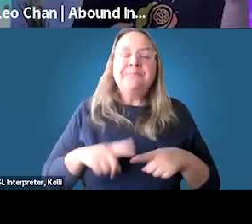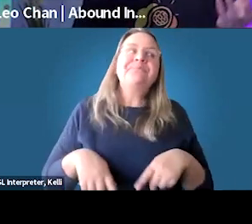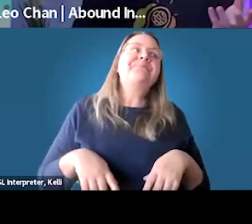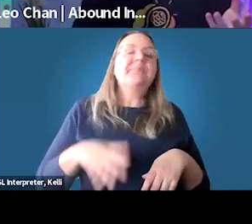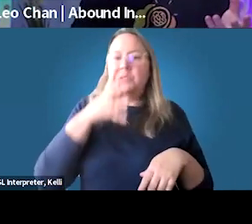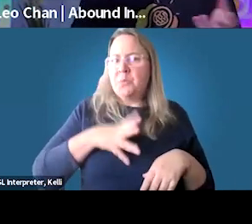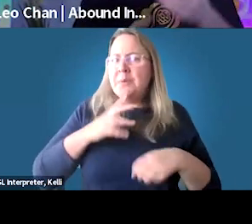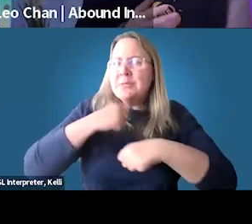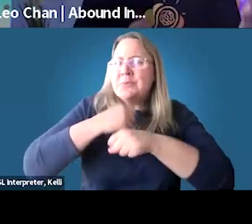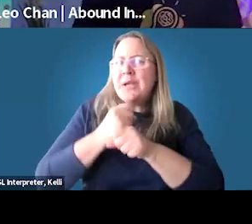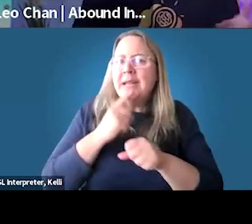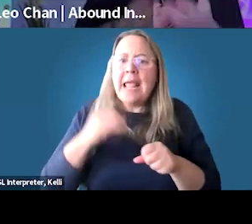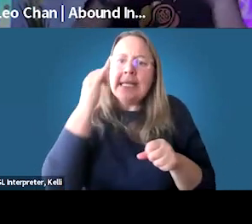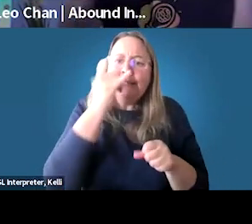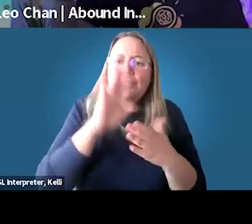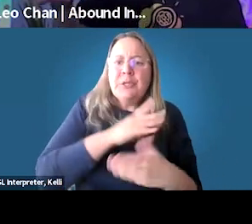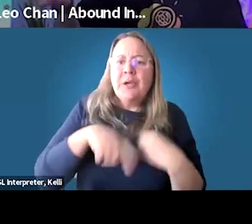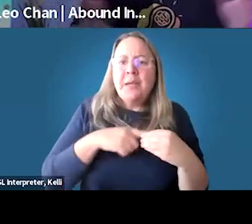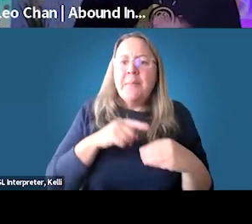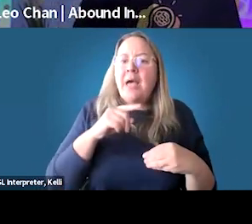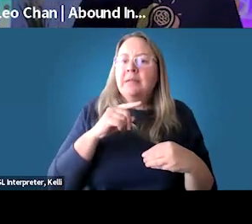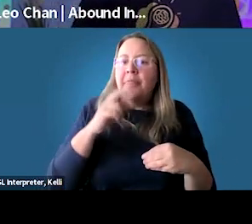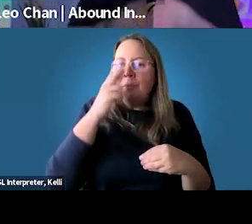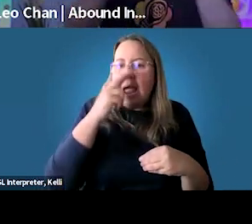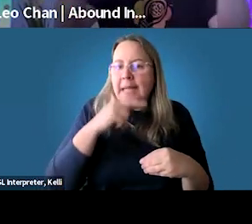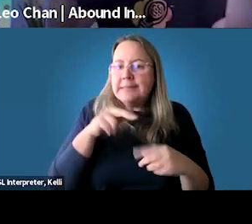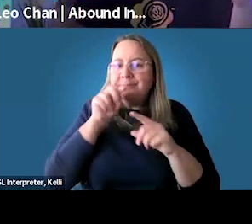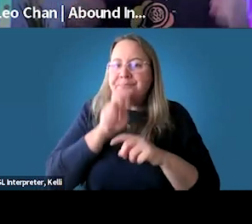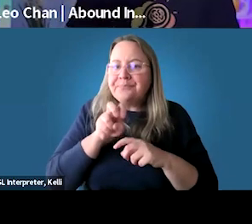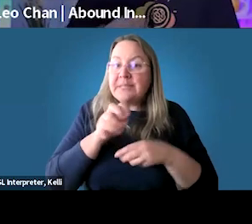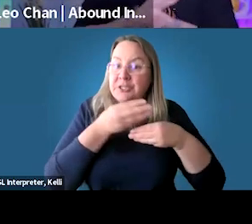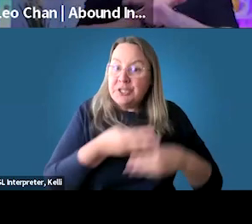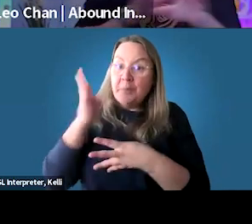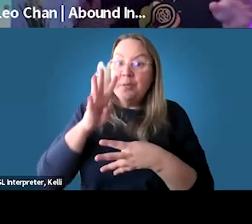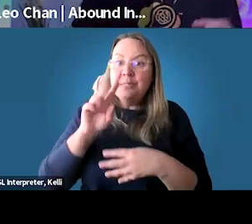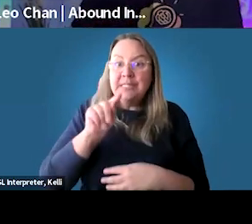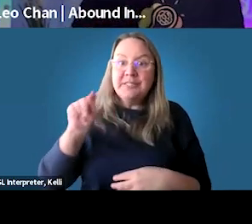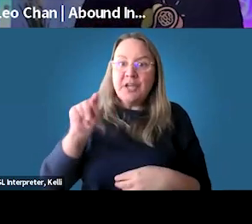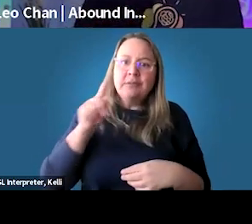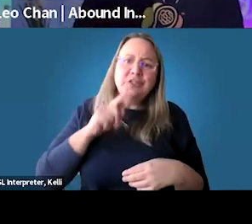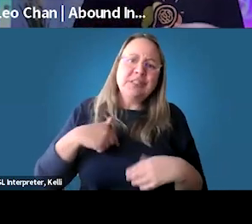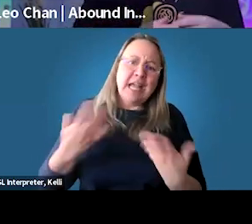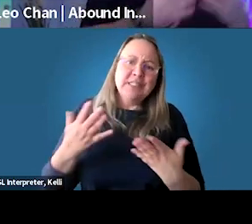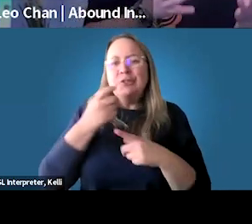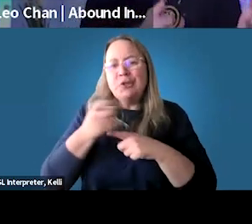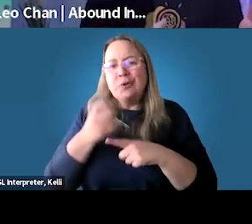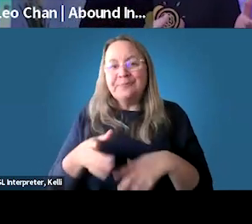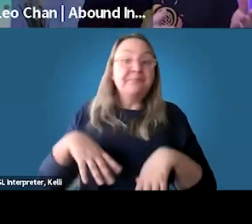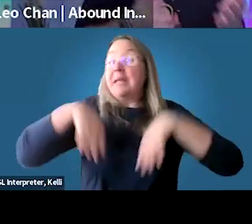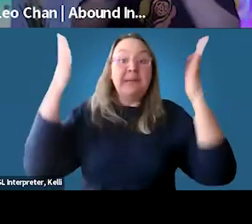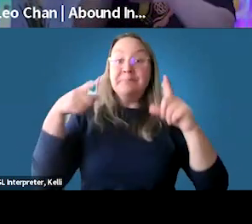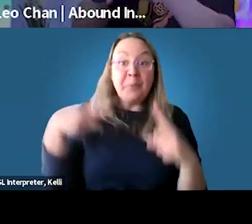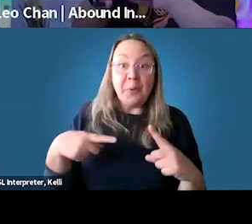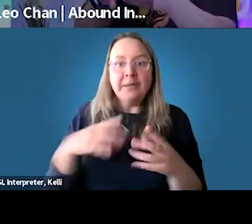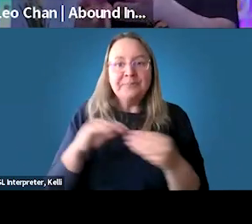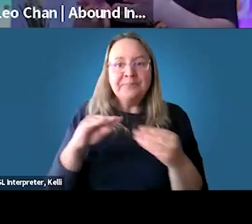this woman created a silly song about Remy, who's the main character of the movie, and she uploads it to TikTok. It's just a joke. And long story short,